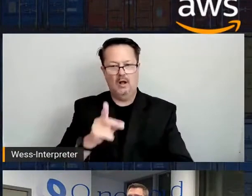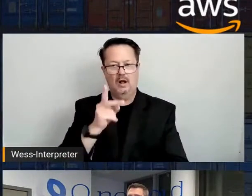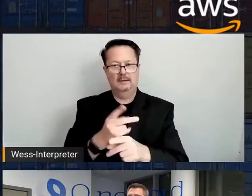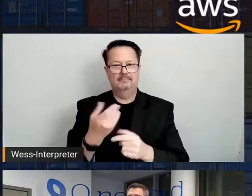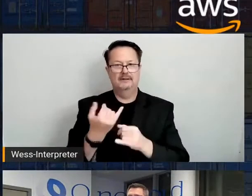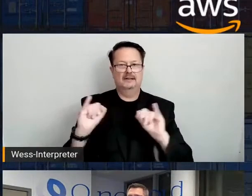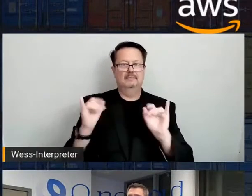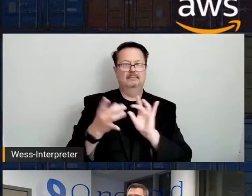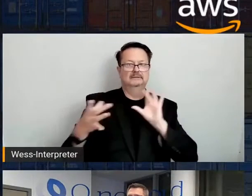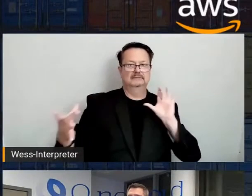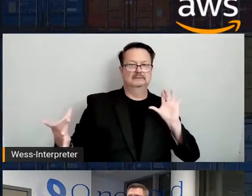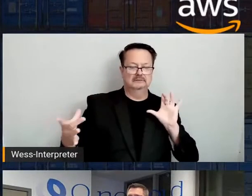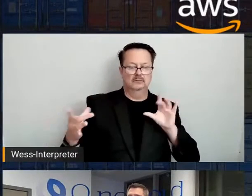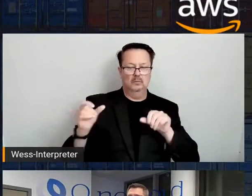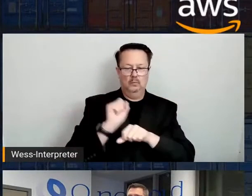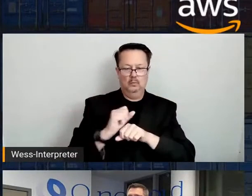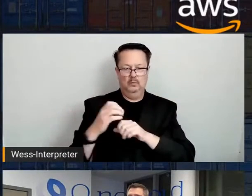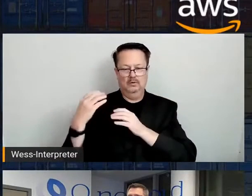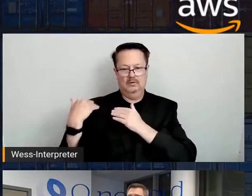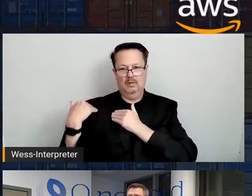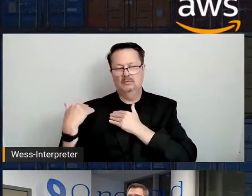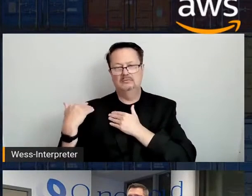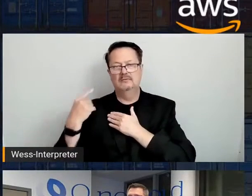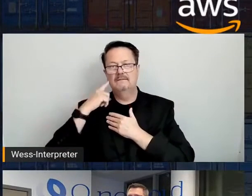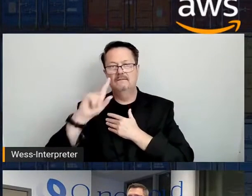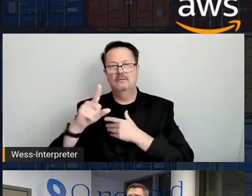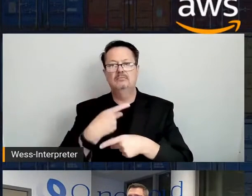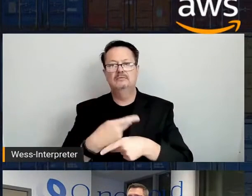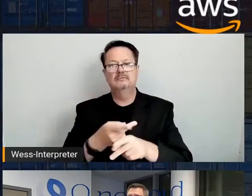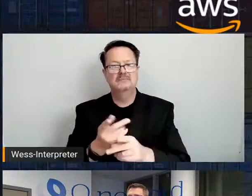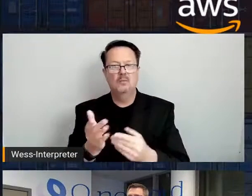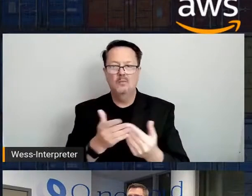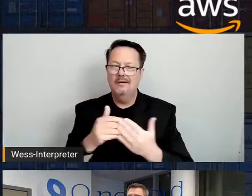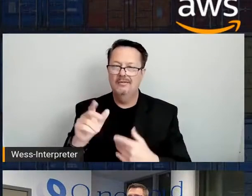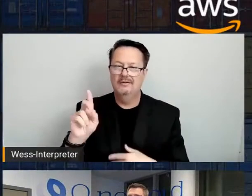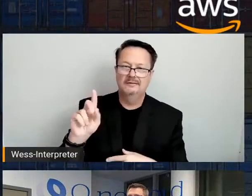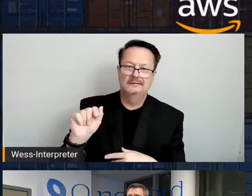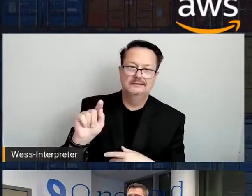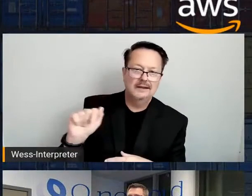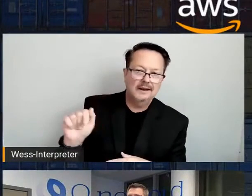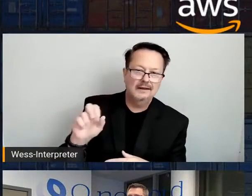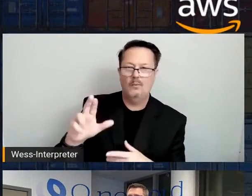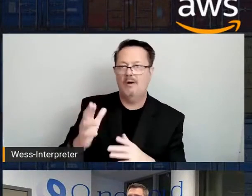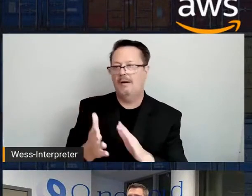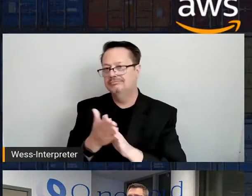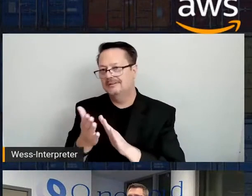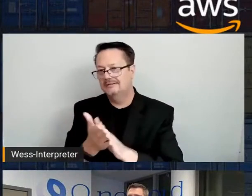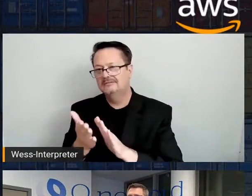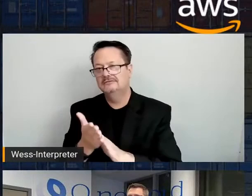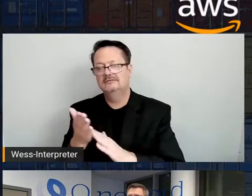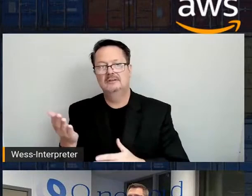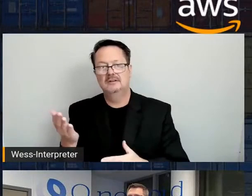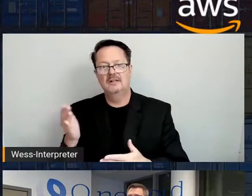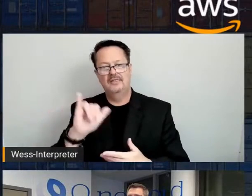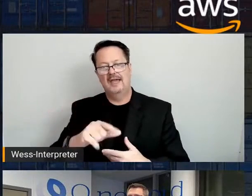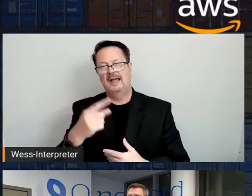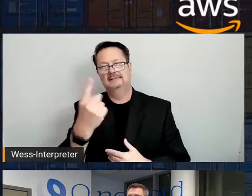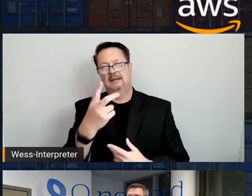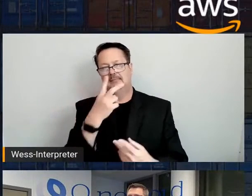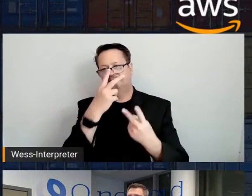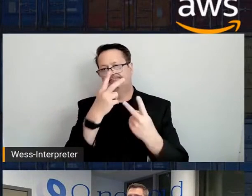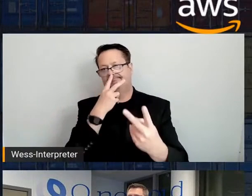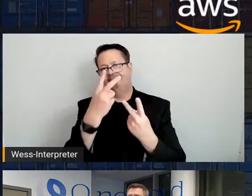sovereign workloads for production, whether data or operationally, is something that we're seeing very, very